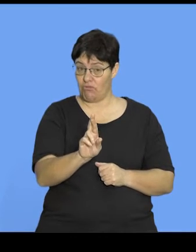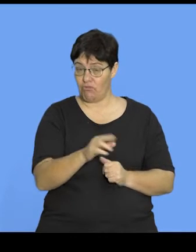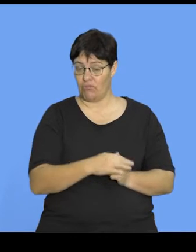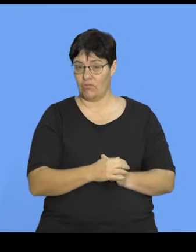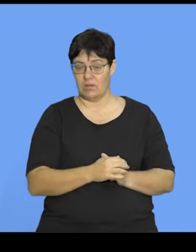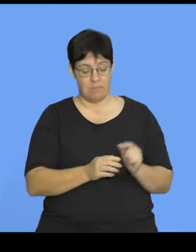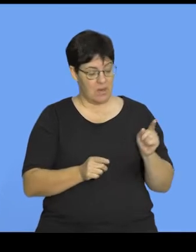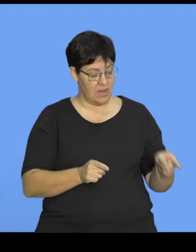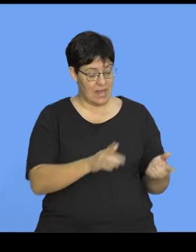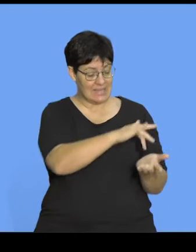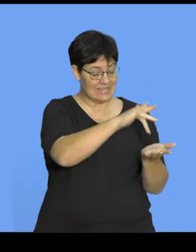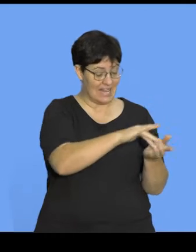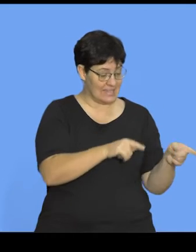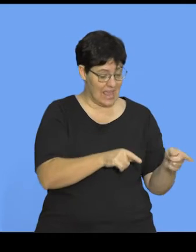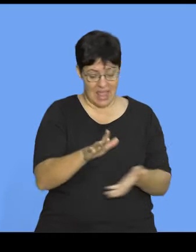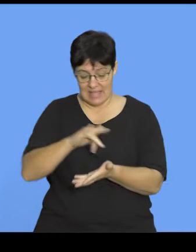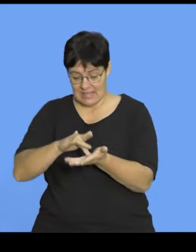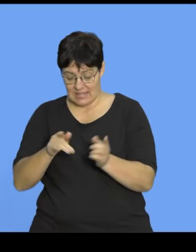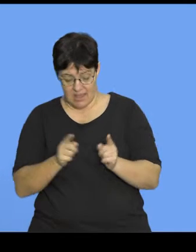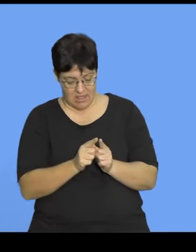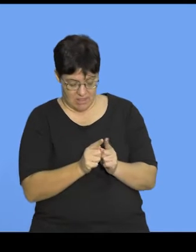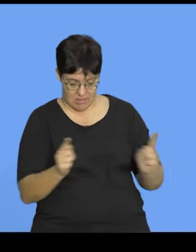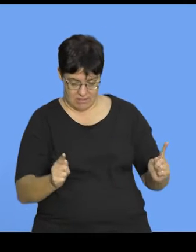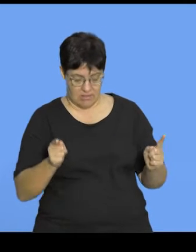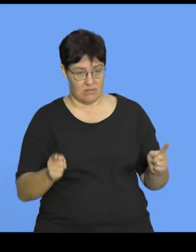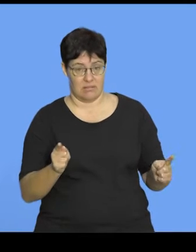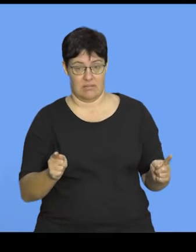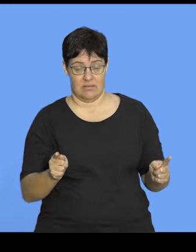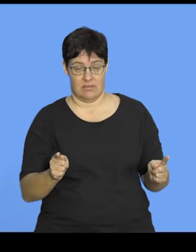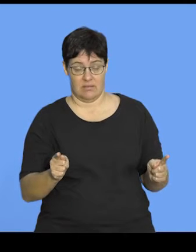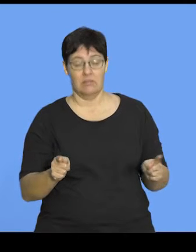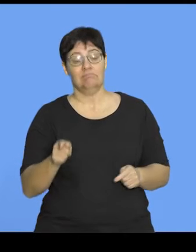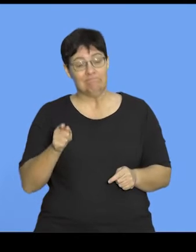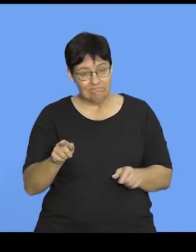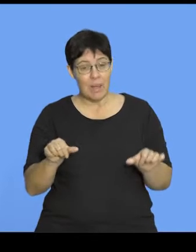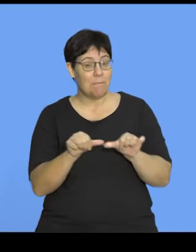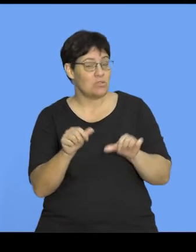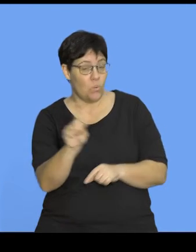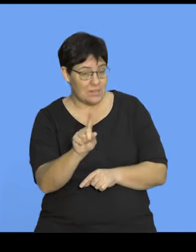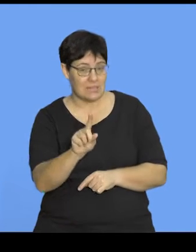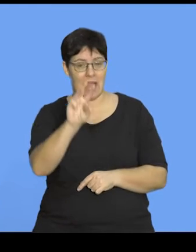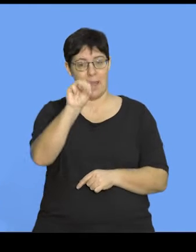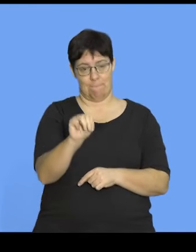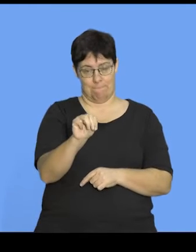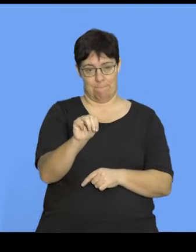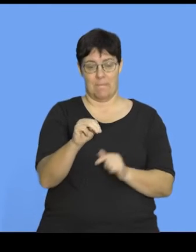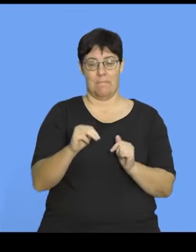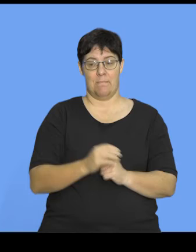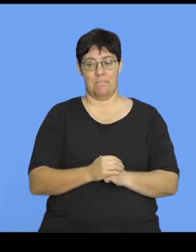R is the distance between their centers. That must be measured in